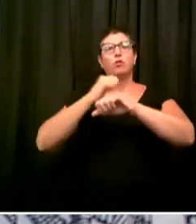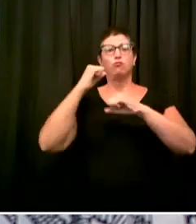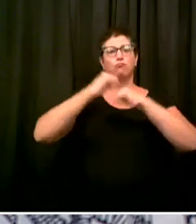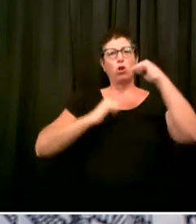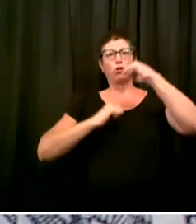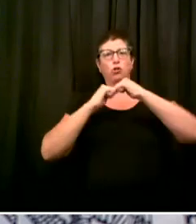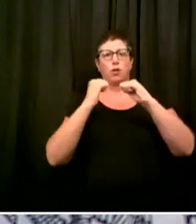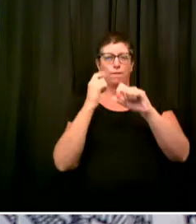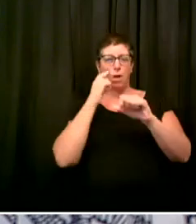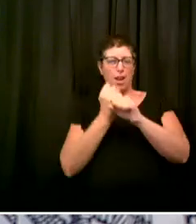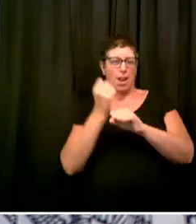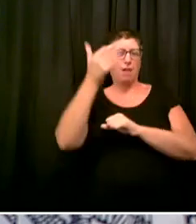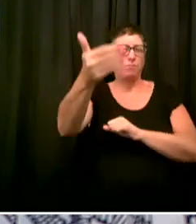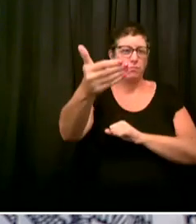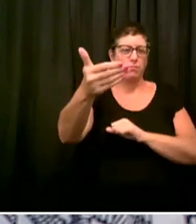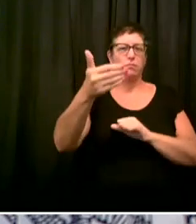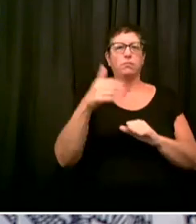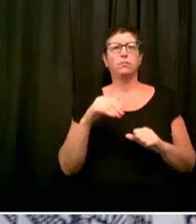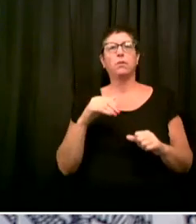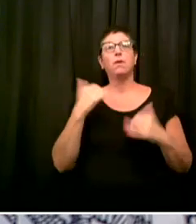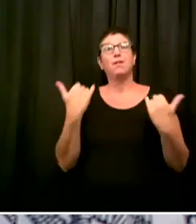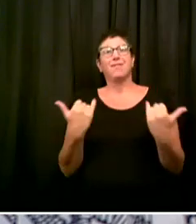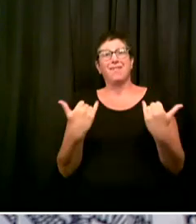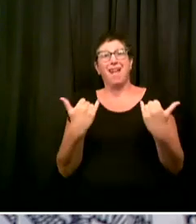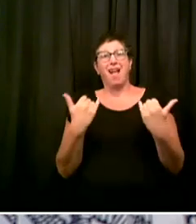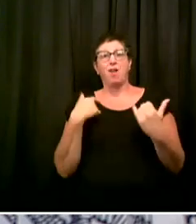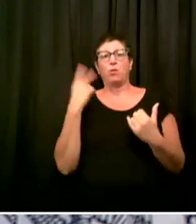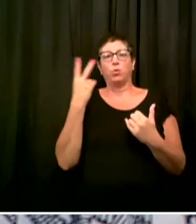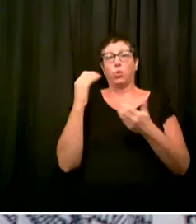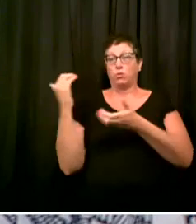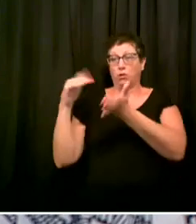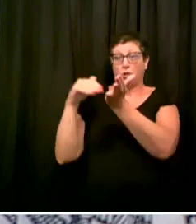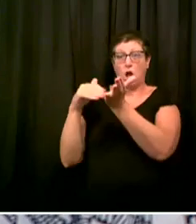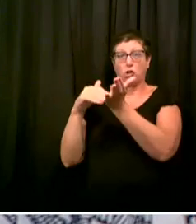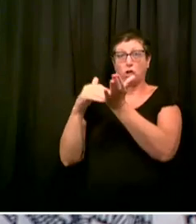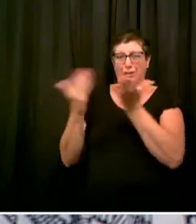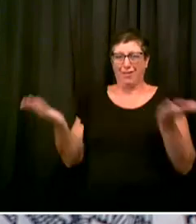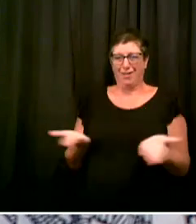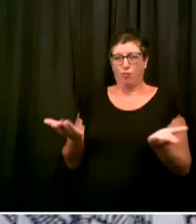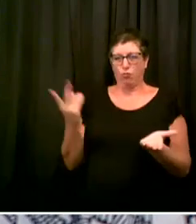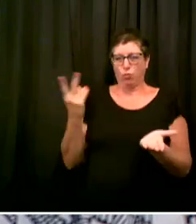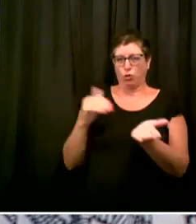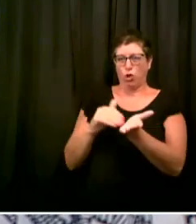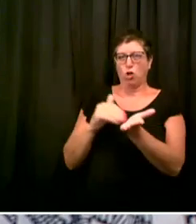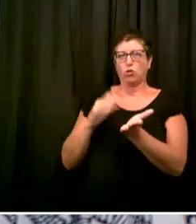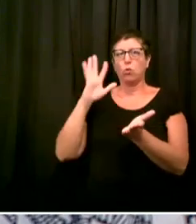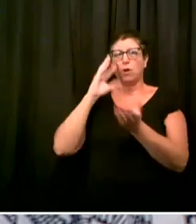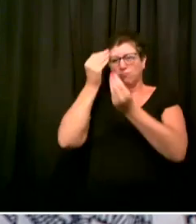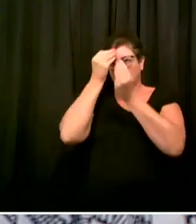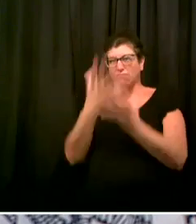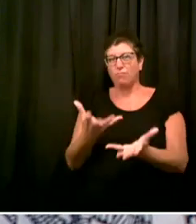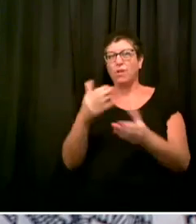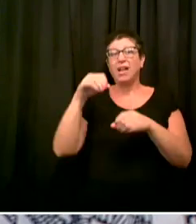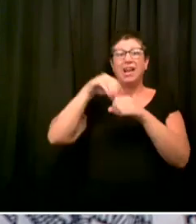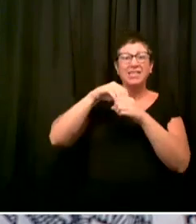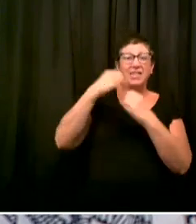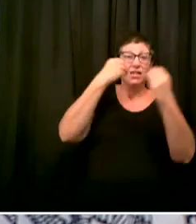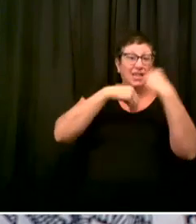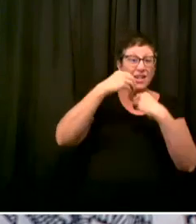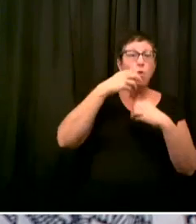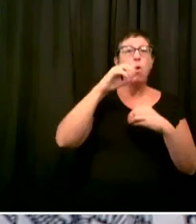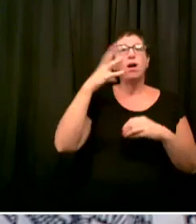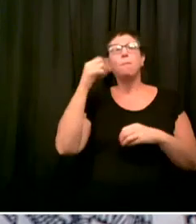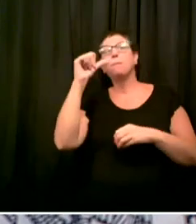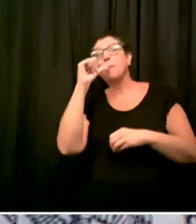Dr. Varma are both here. They will tell you that unfortunately indoor dining, bars, restaurants, nightclubs have been the nexus for so many of